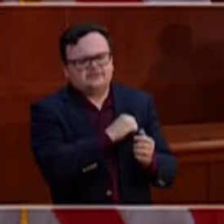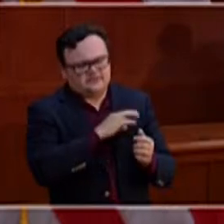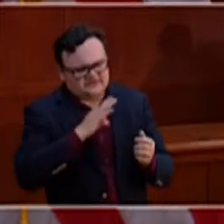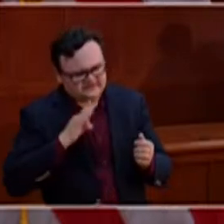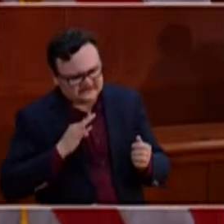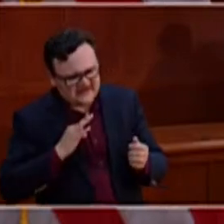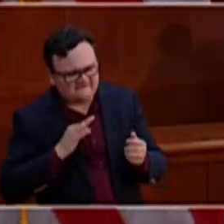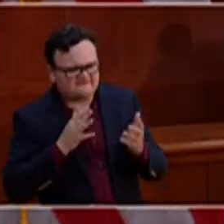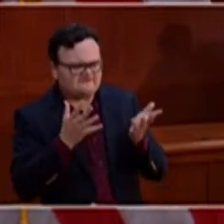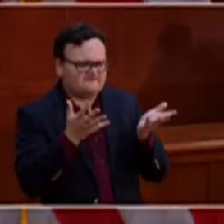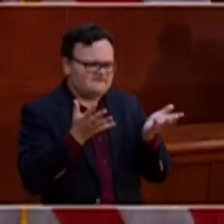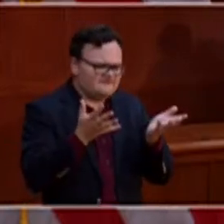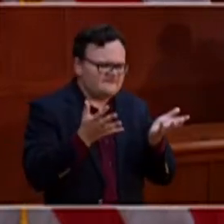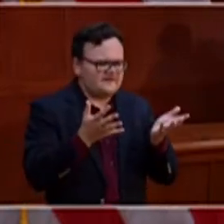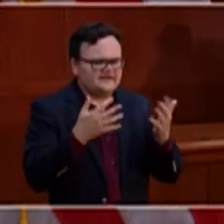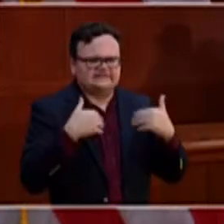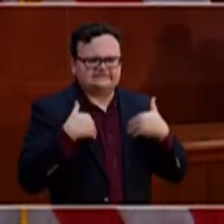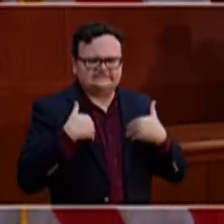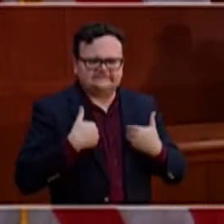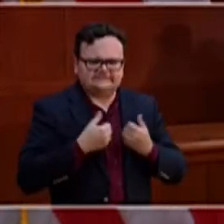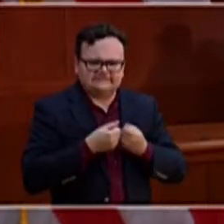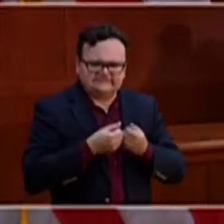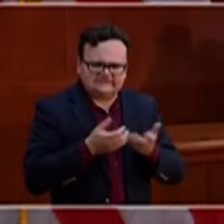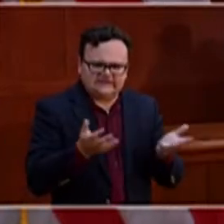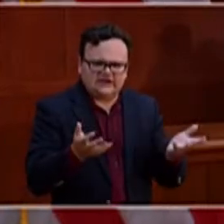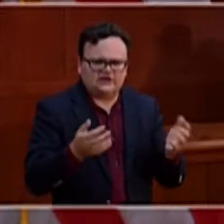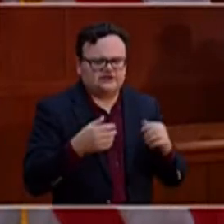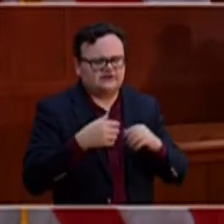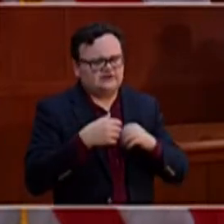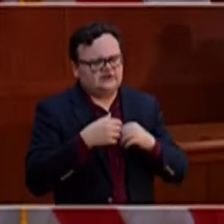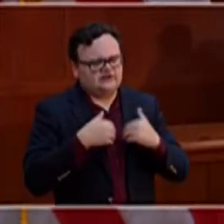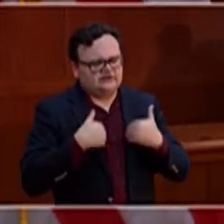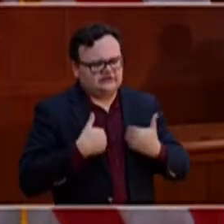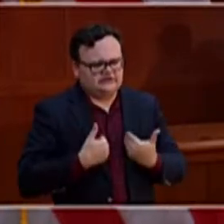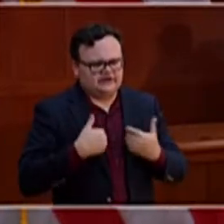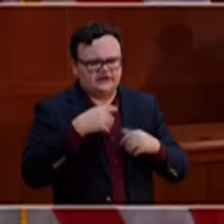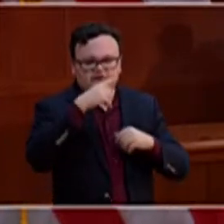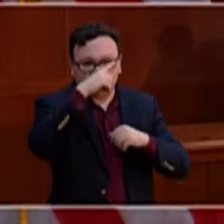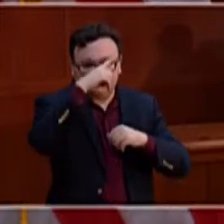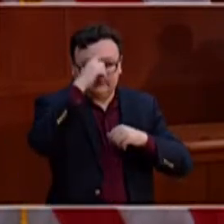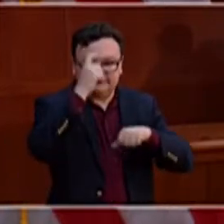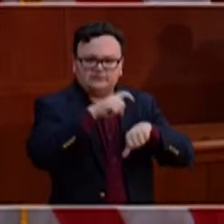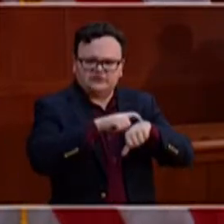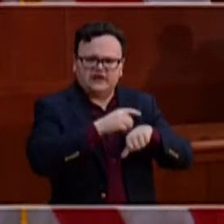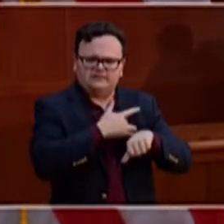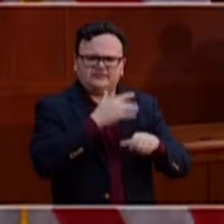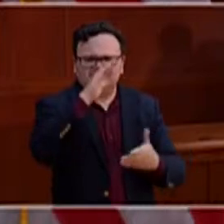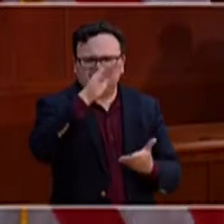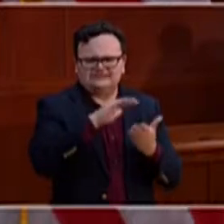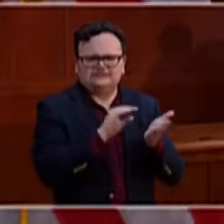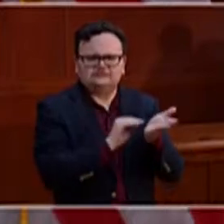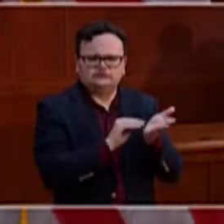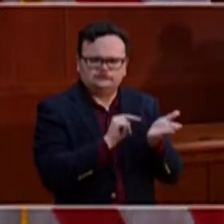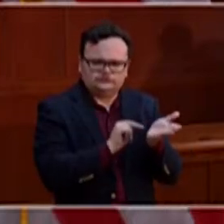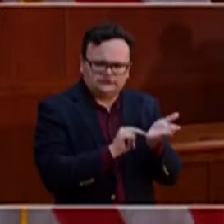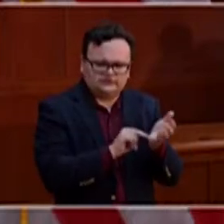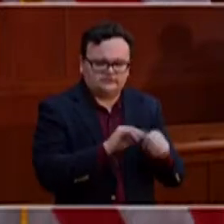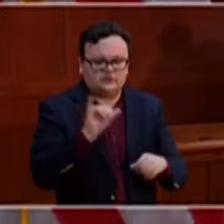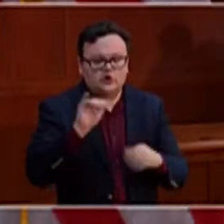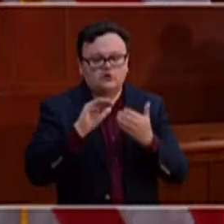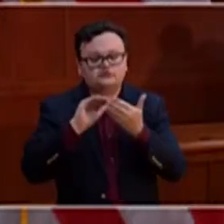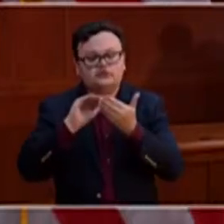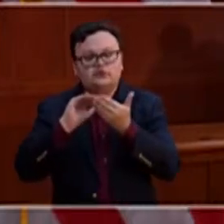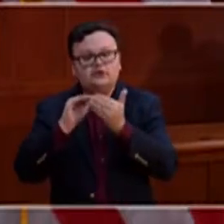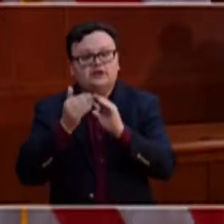fewer staff in the summertime. And then you have the situation where, as the prevalence in the community is higher, you have more members of